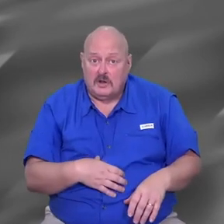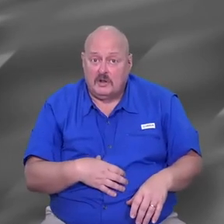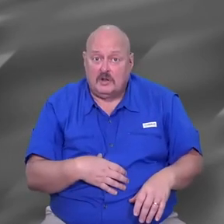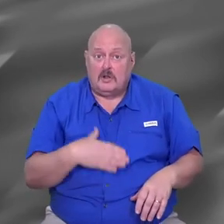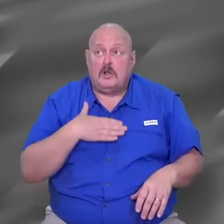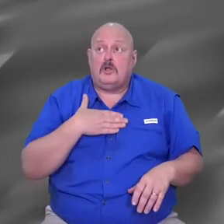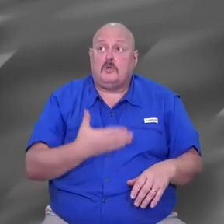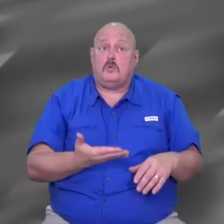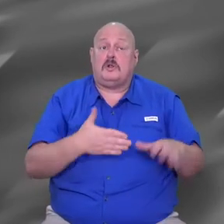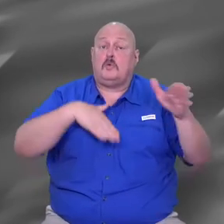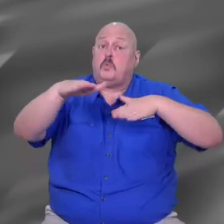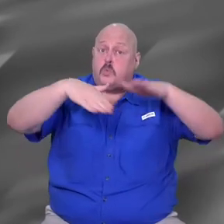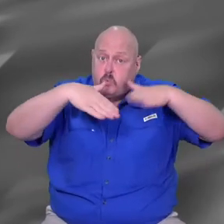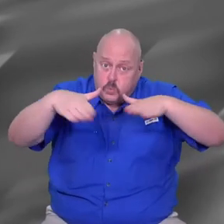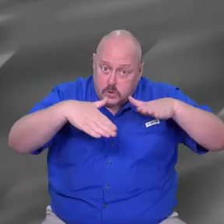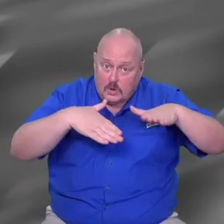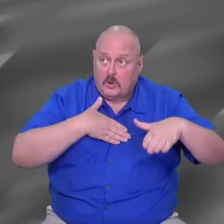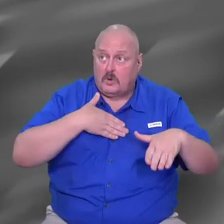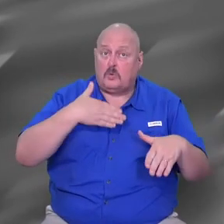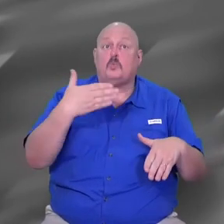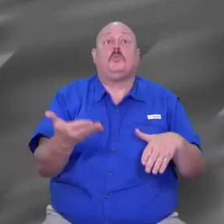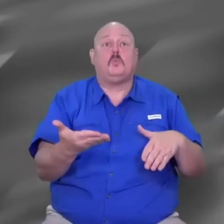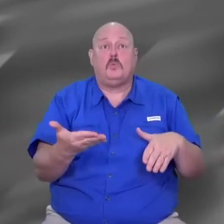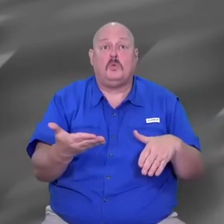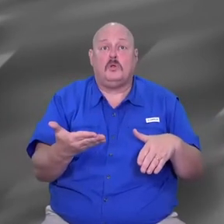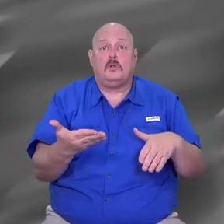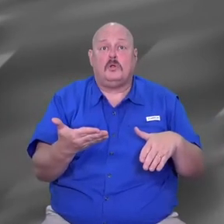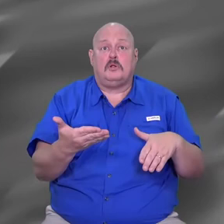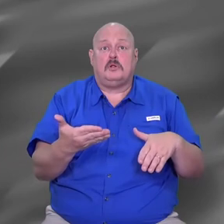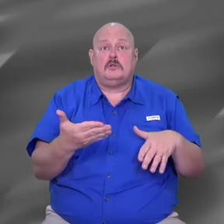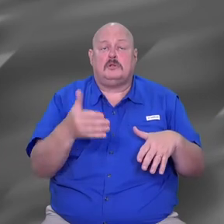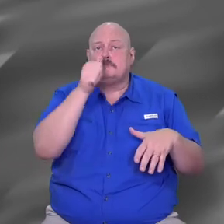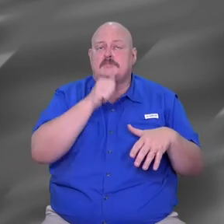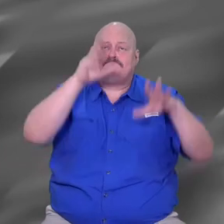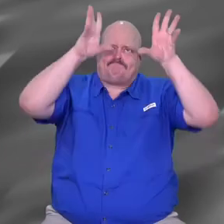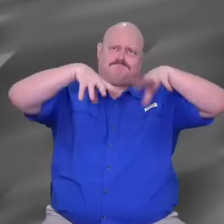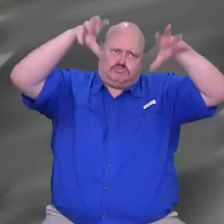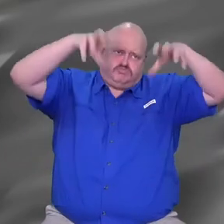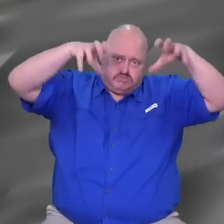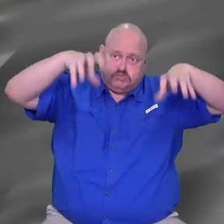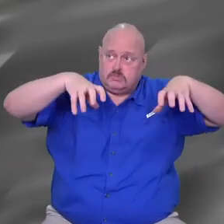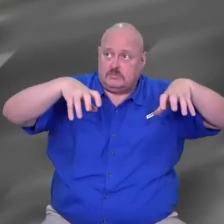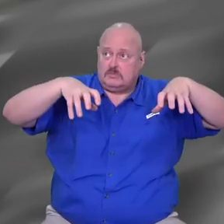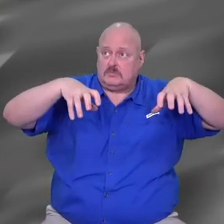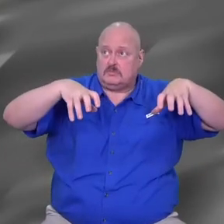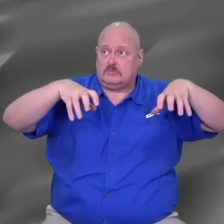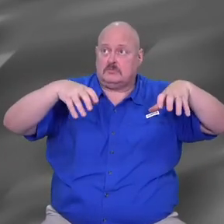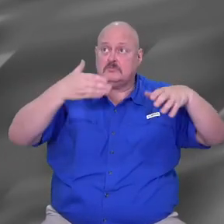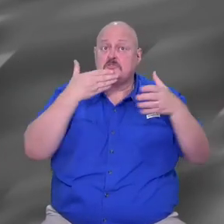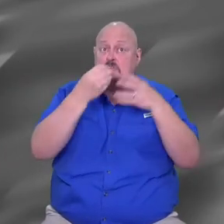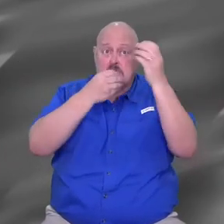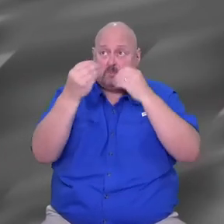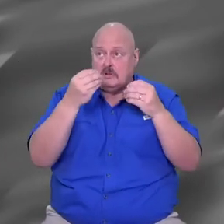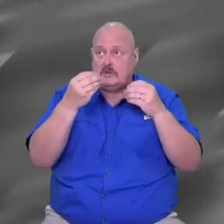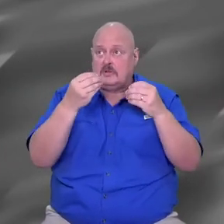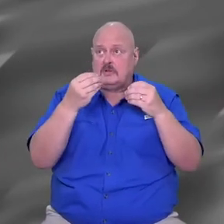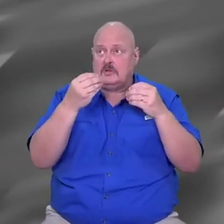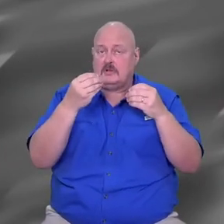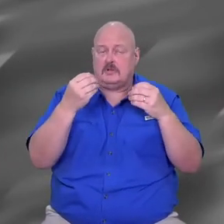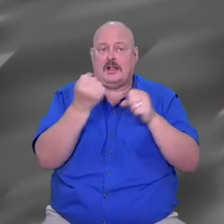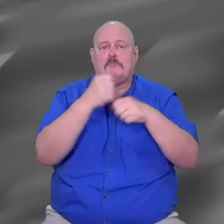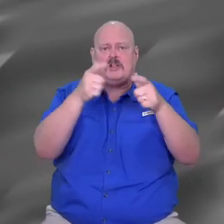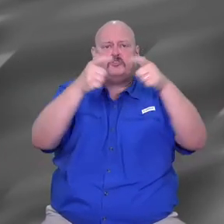willing to walk. He was willing to bear the elements. And he got a great meal. In fact, I supersized it